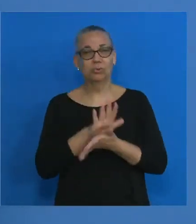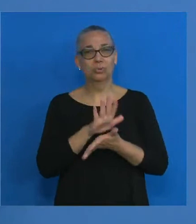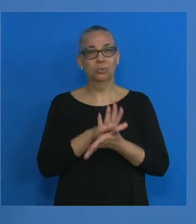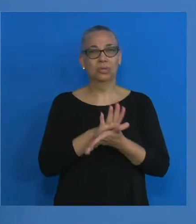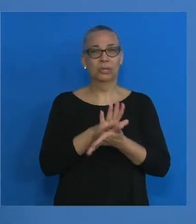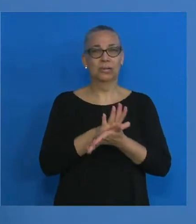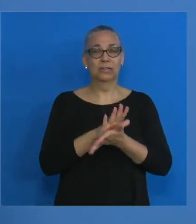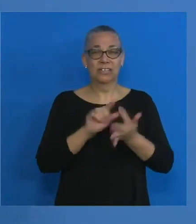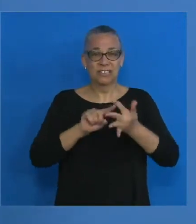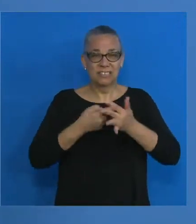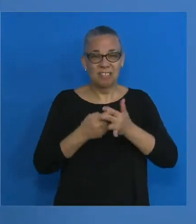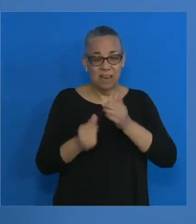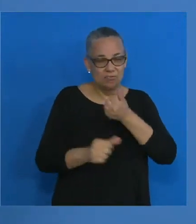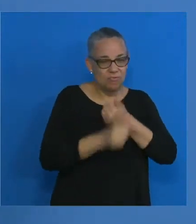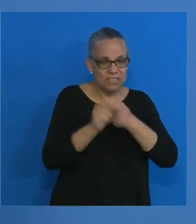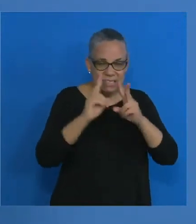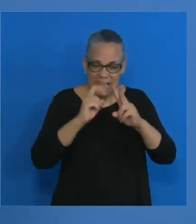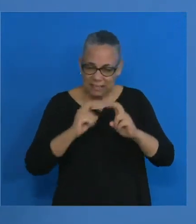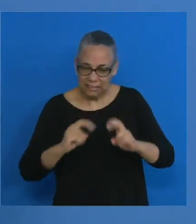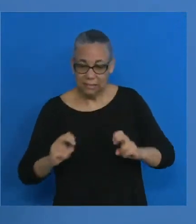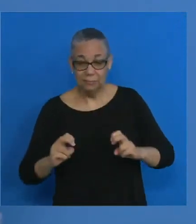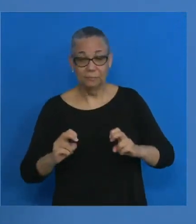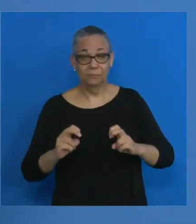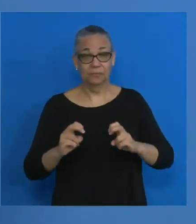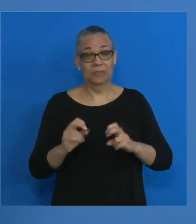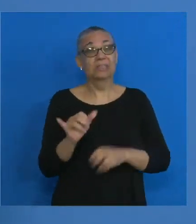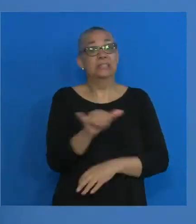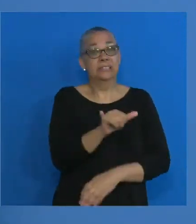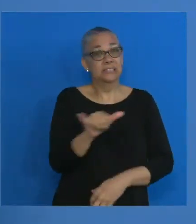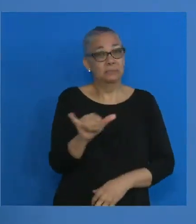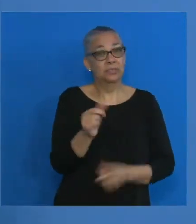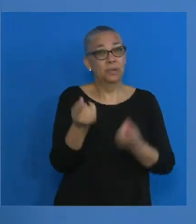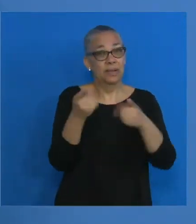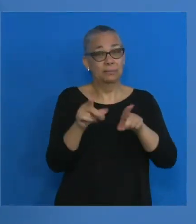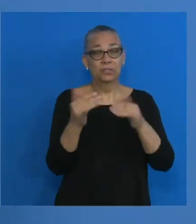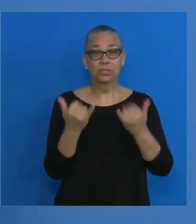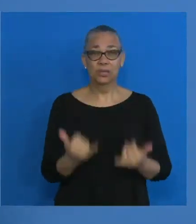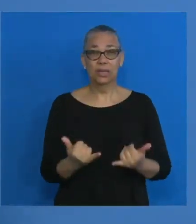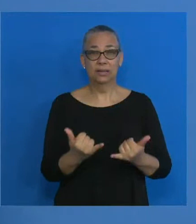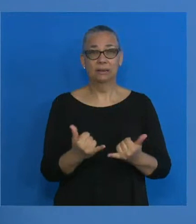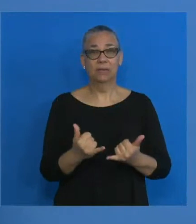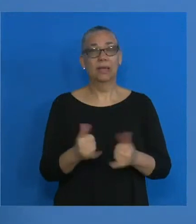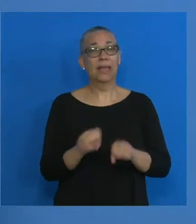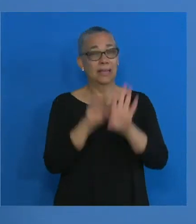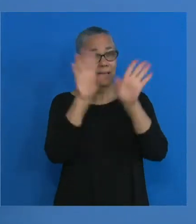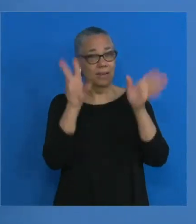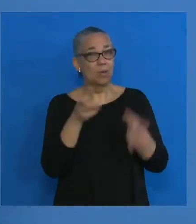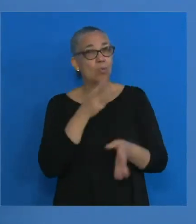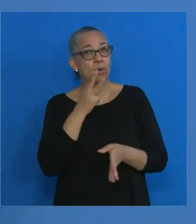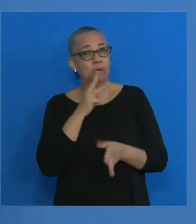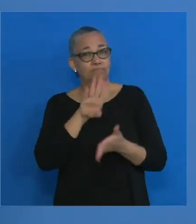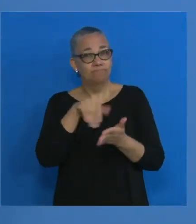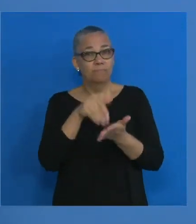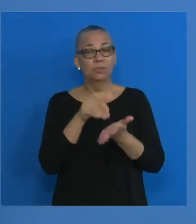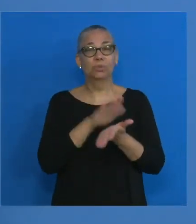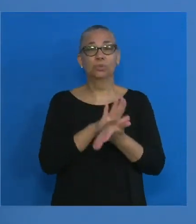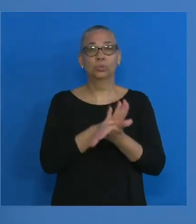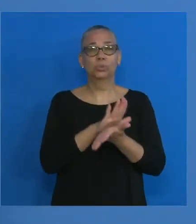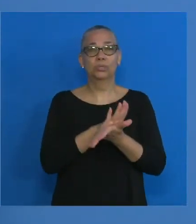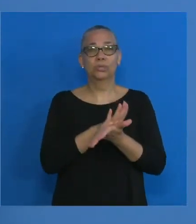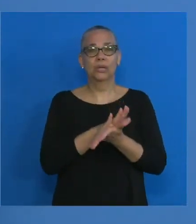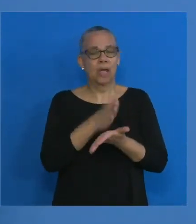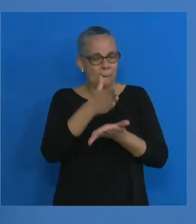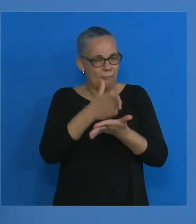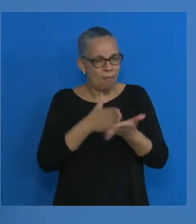and initiate a risk assessment, such as the one which concluded today at Clearwater Middle School. As part of that